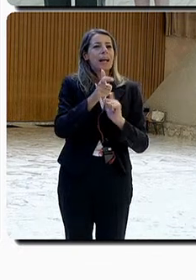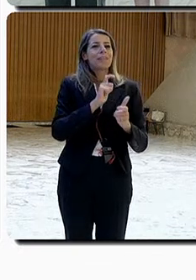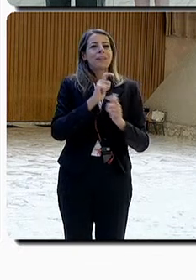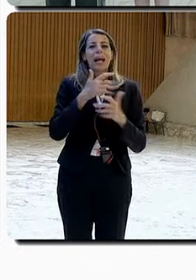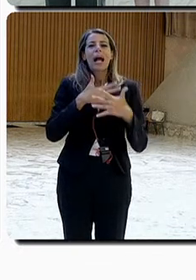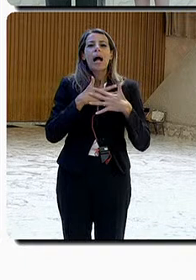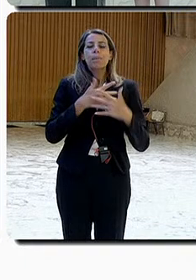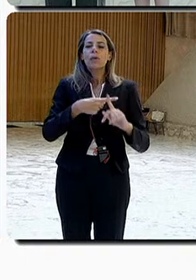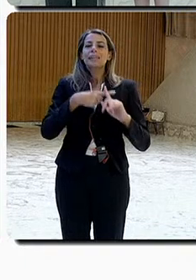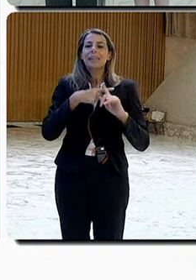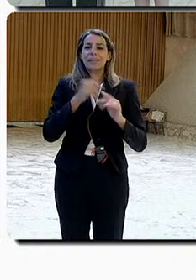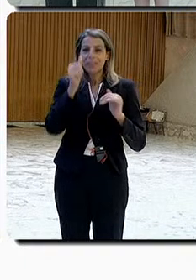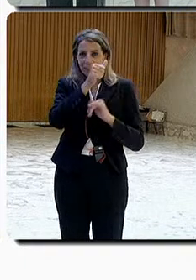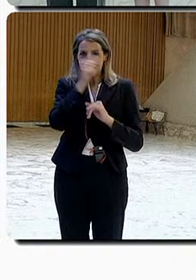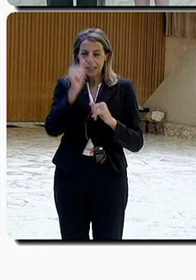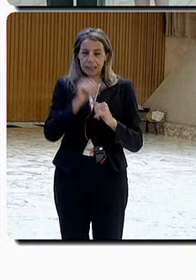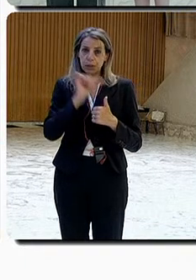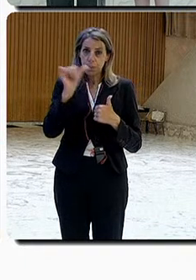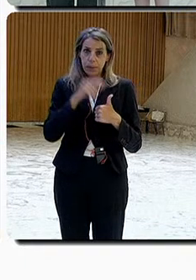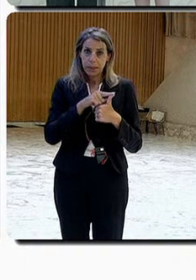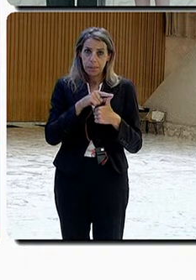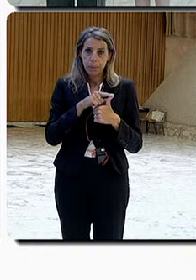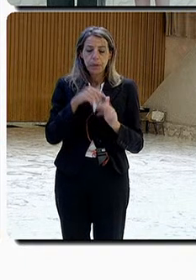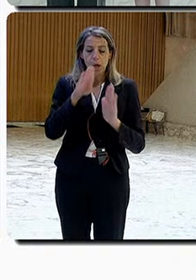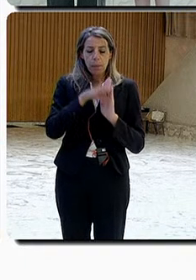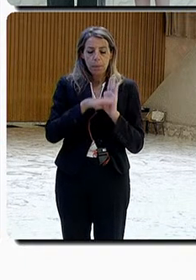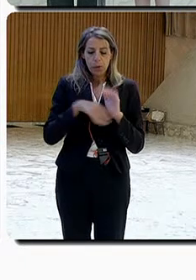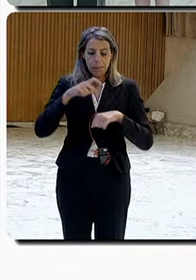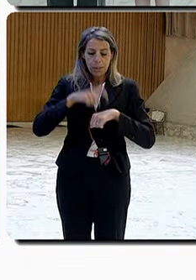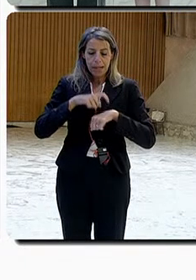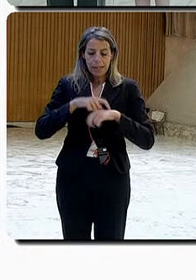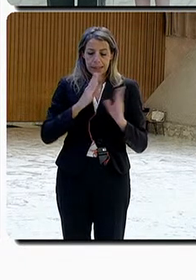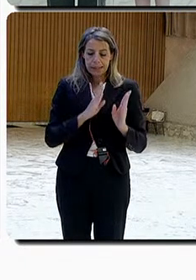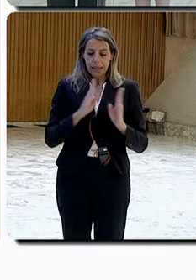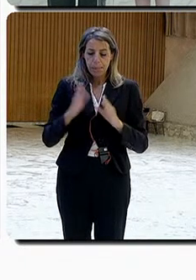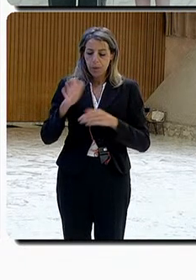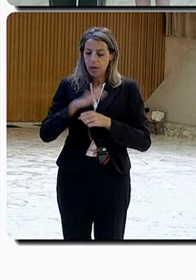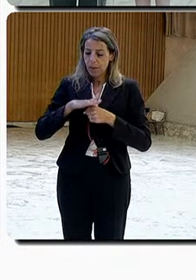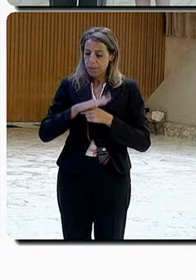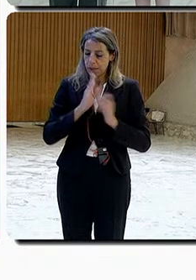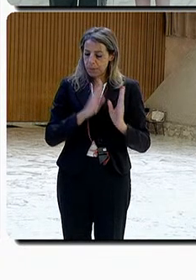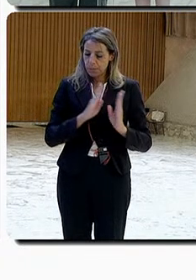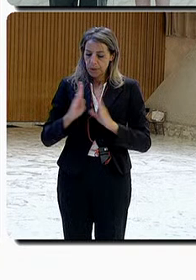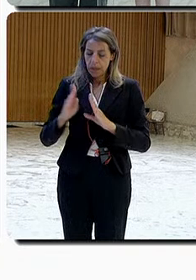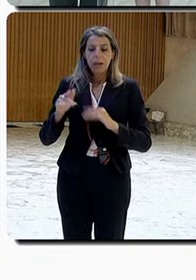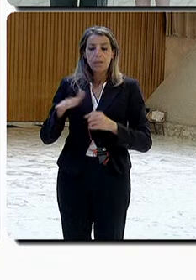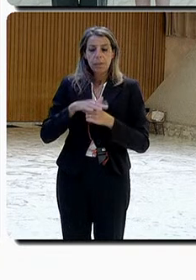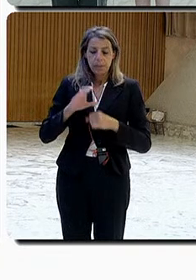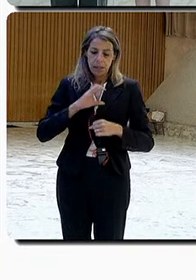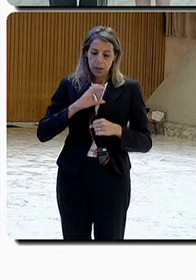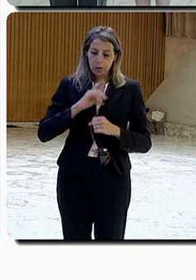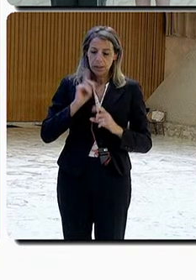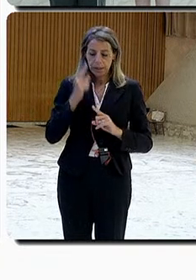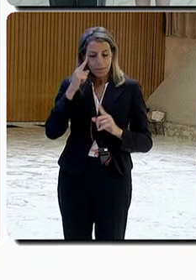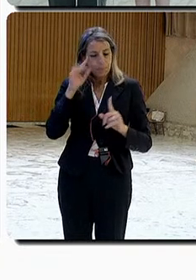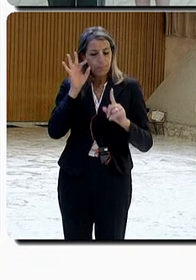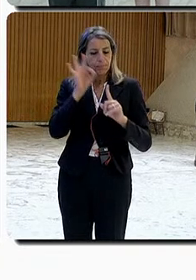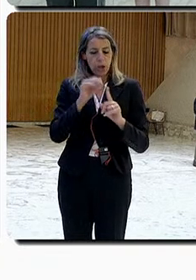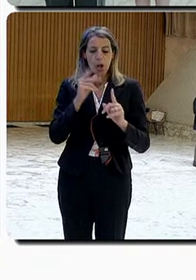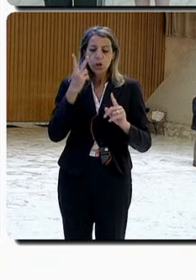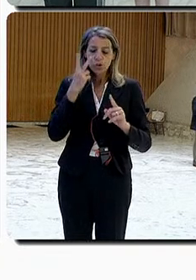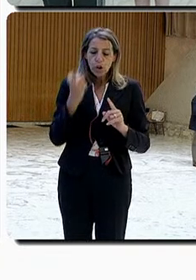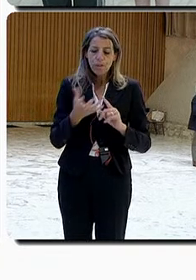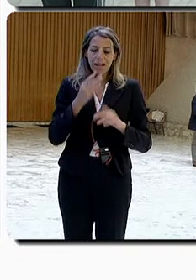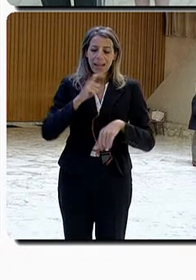practices are, number one, schedule family time first. Catholic families must be intentional about making time to